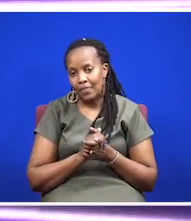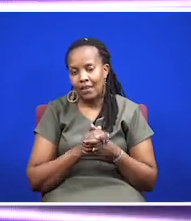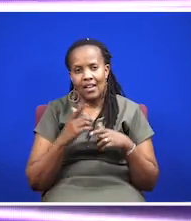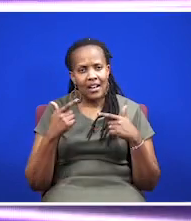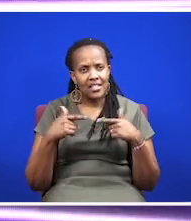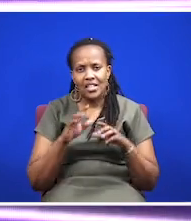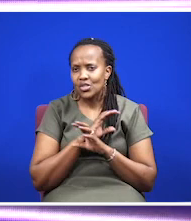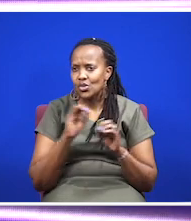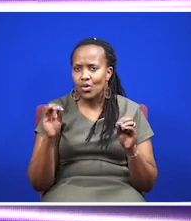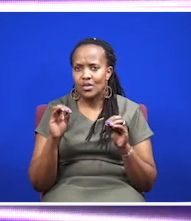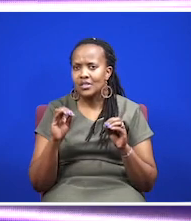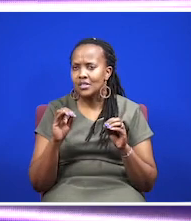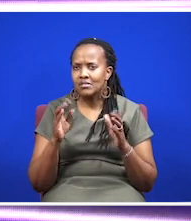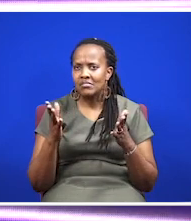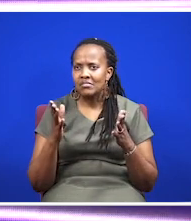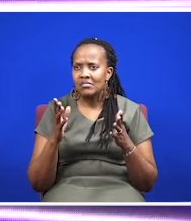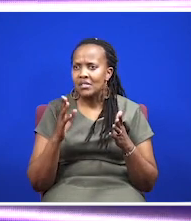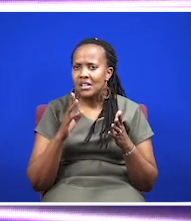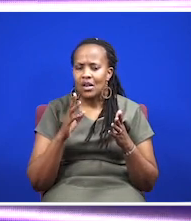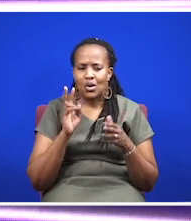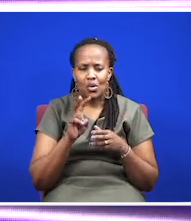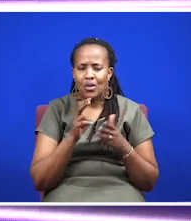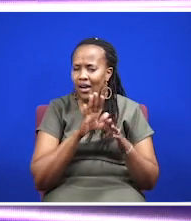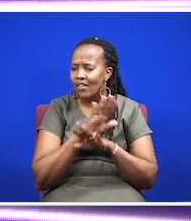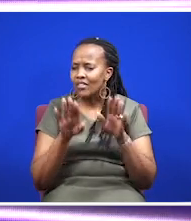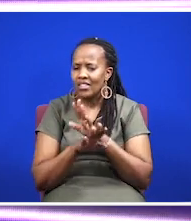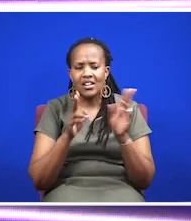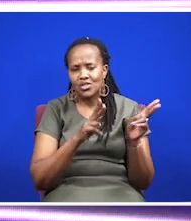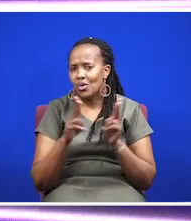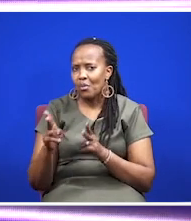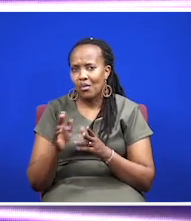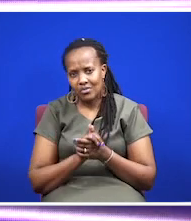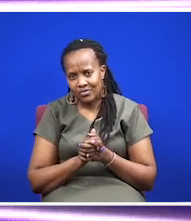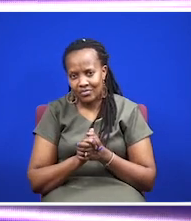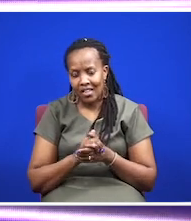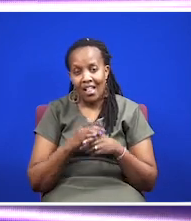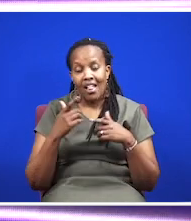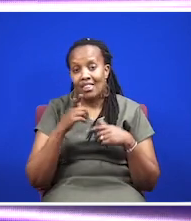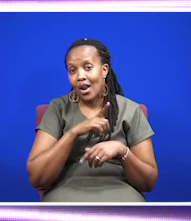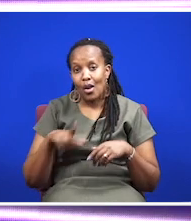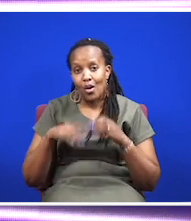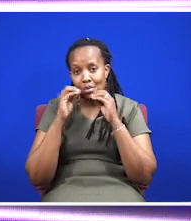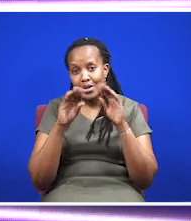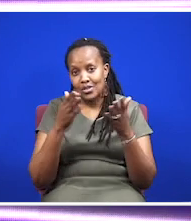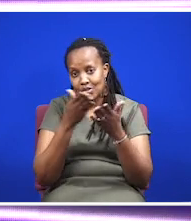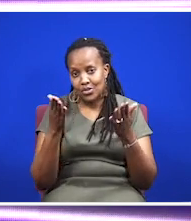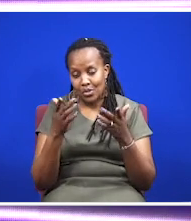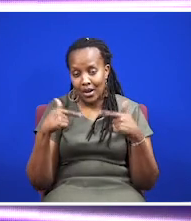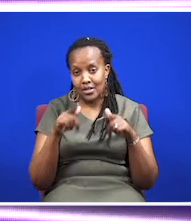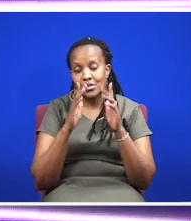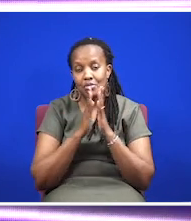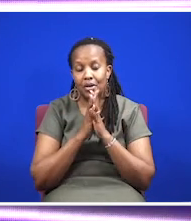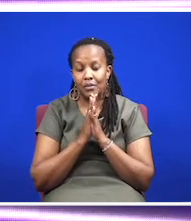habit of being too familiar with each other. The Lord bless you and the Lord do you good. Allow me to